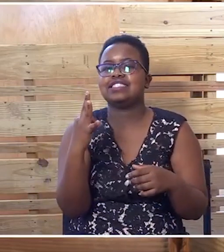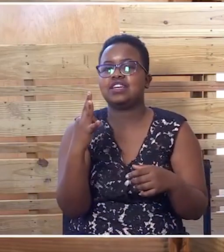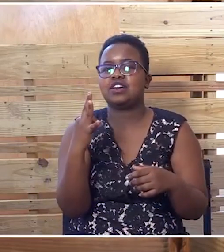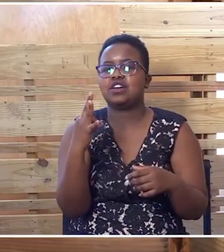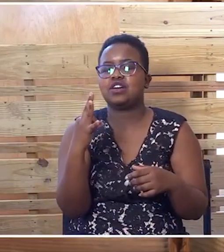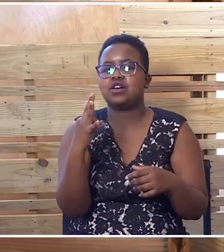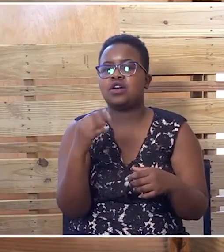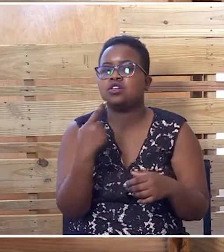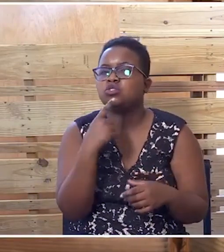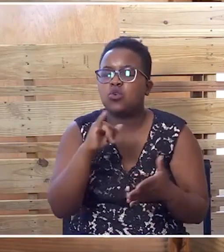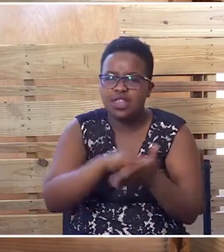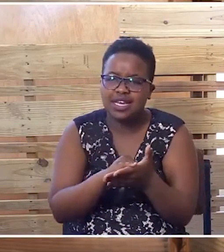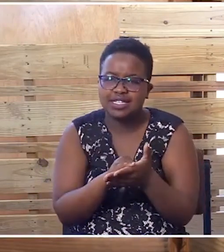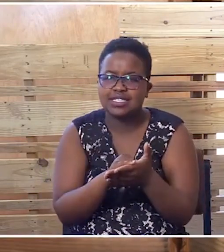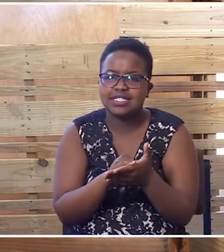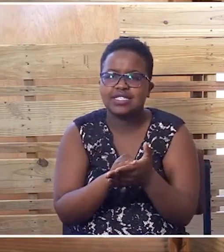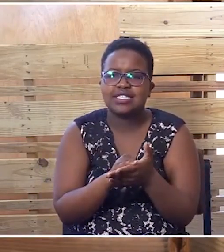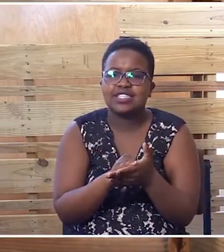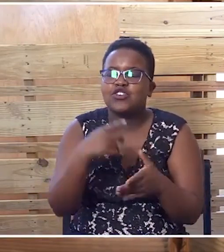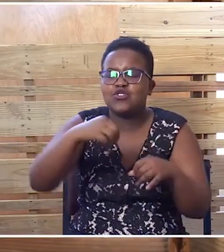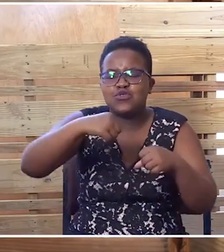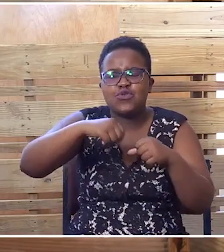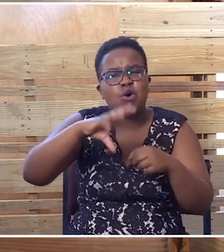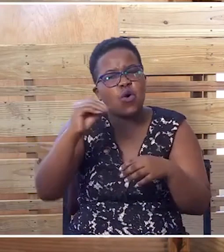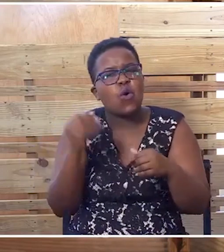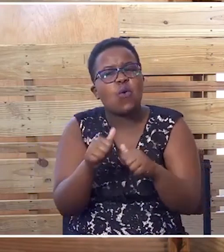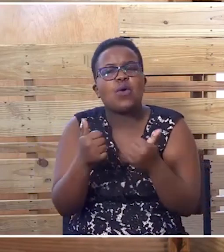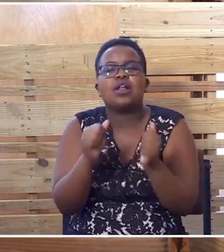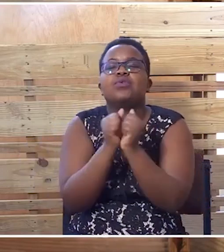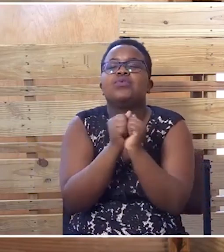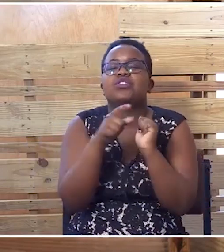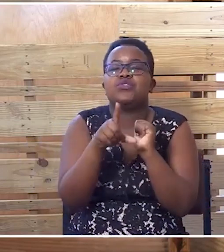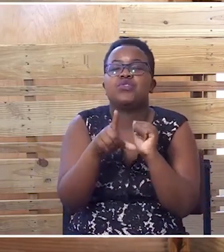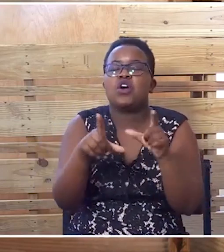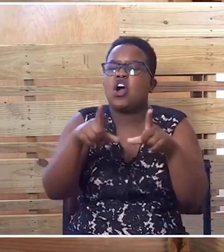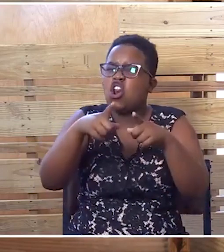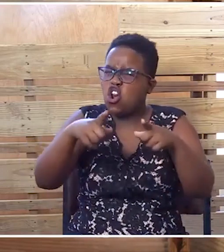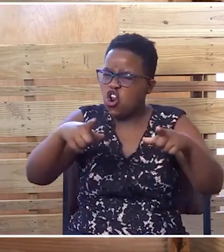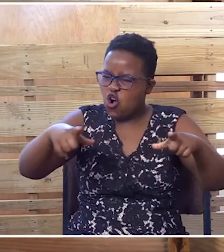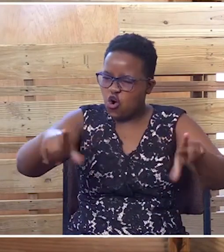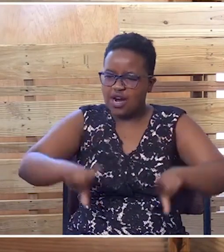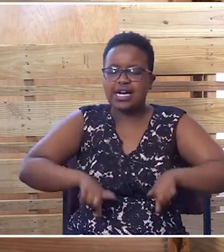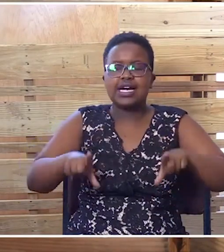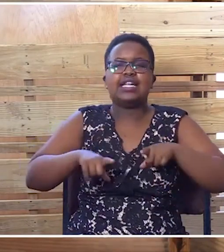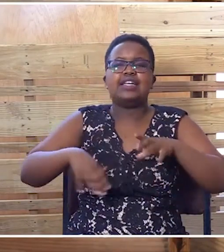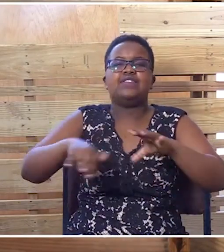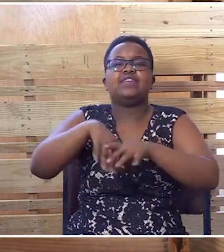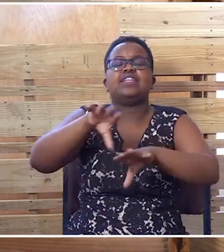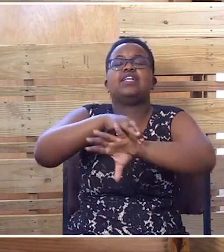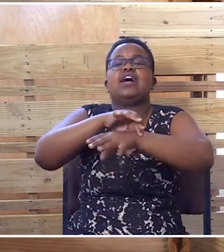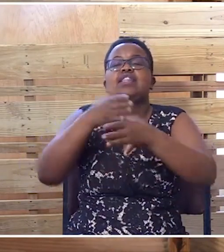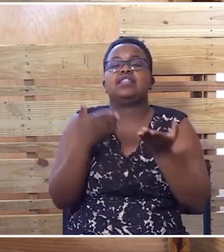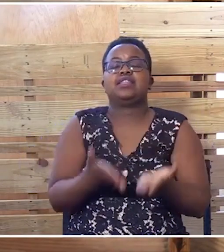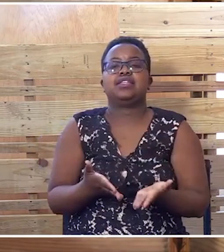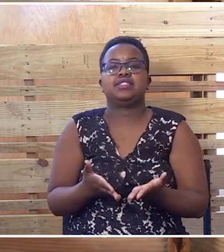says, so that it may go well with you, and that you may live a long life in this earth.